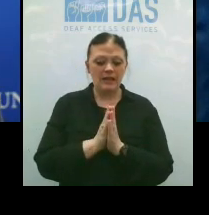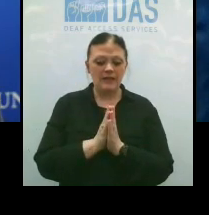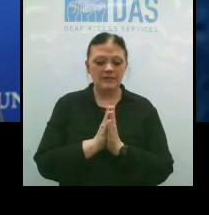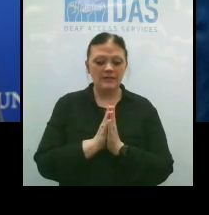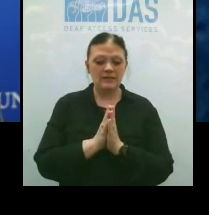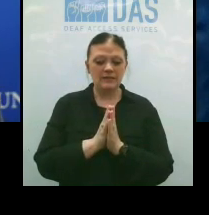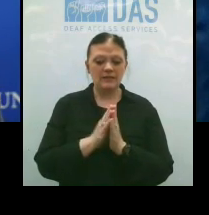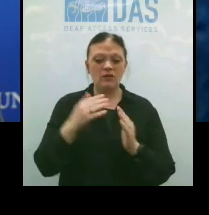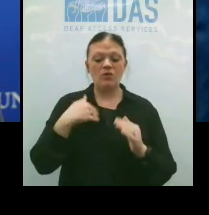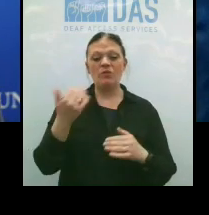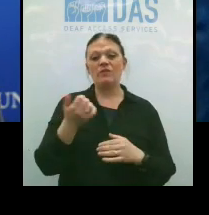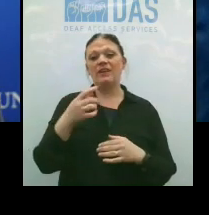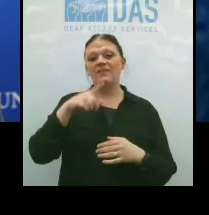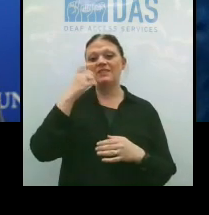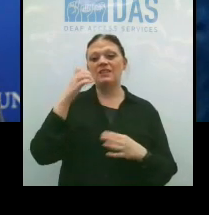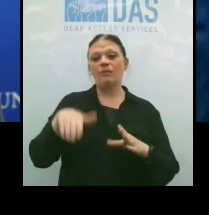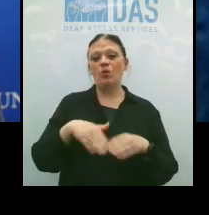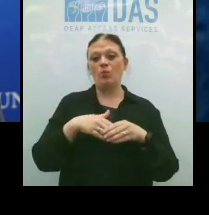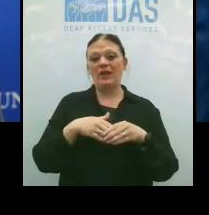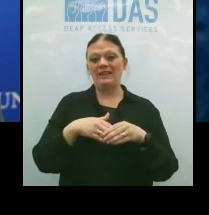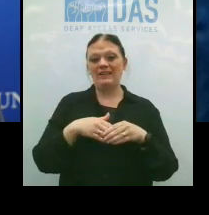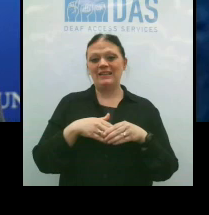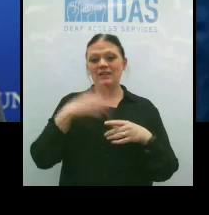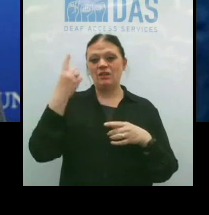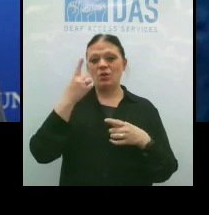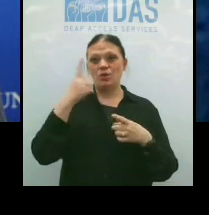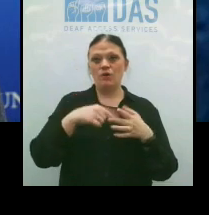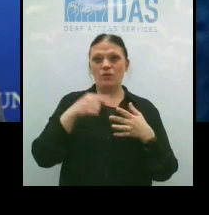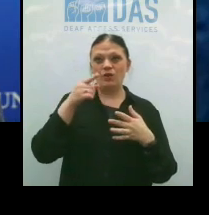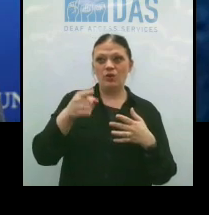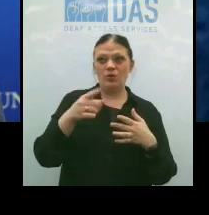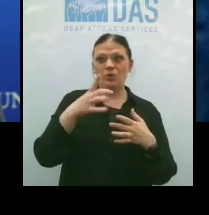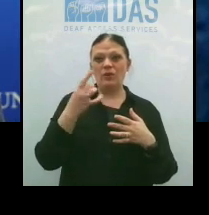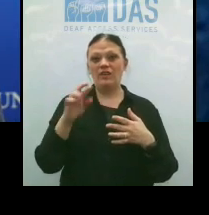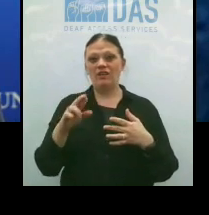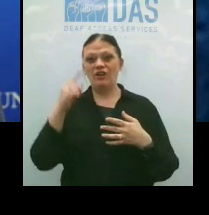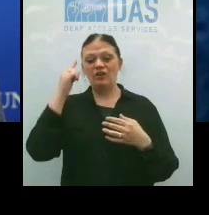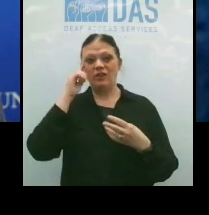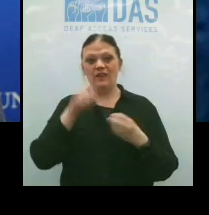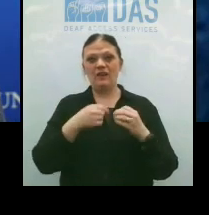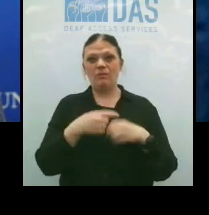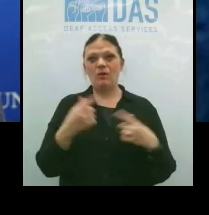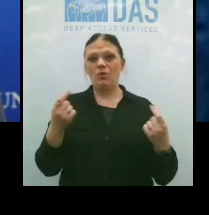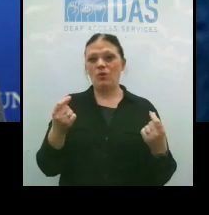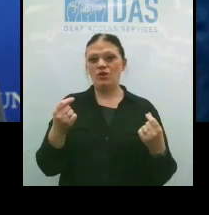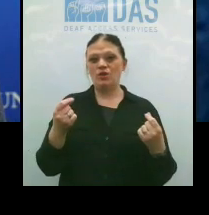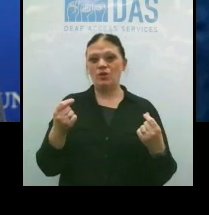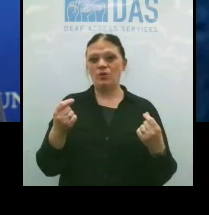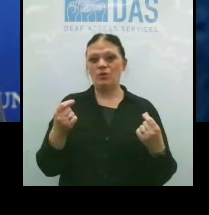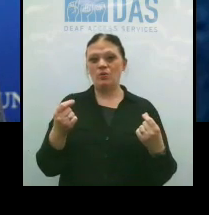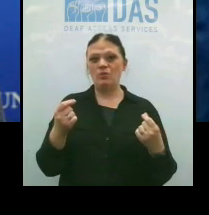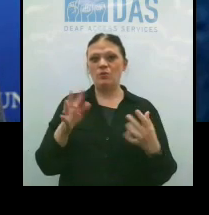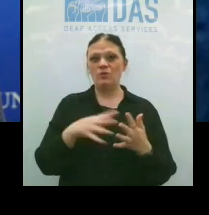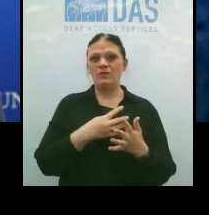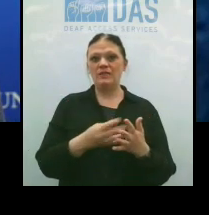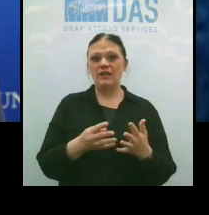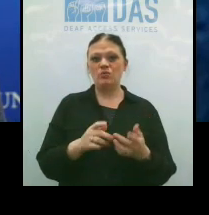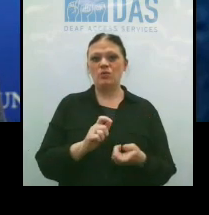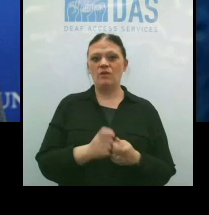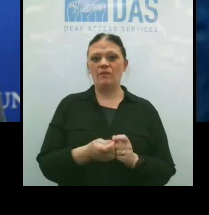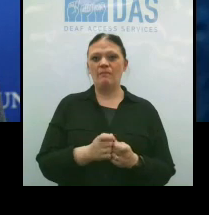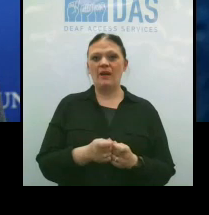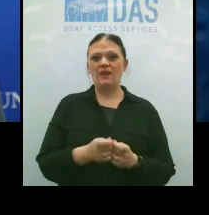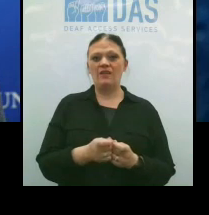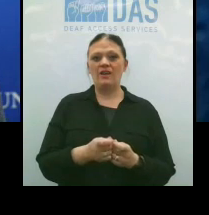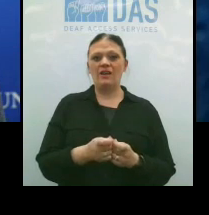summer weddings, and they're wondering what you, Mark, and Dr. Burstein think about whether they should be rescheduling or modifying, or if they should just hang